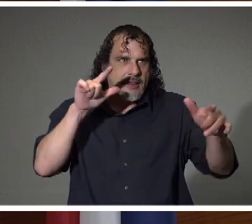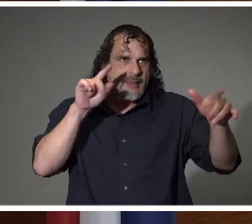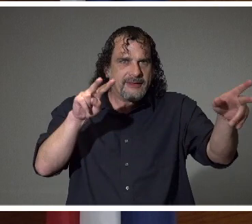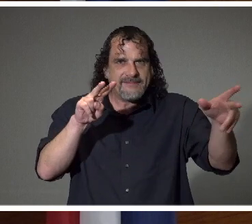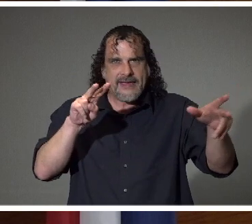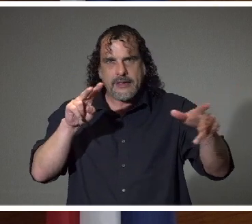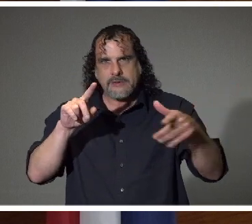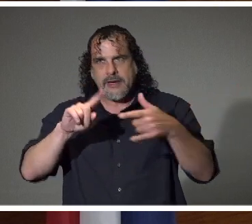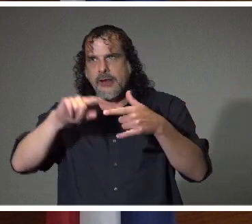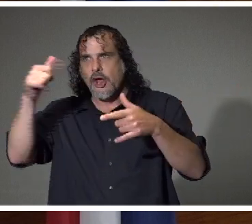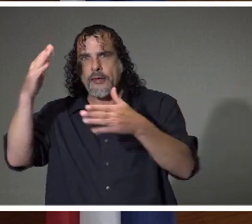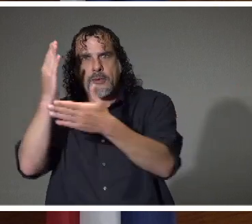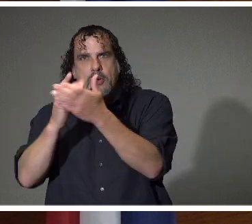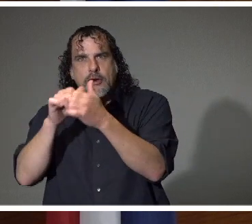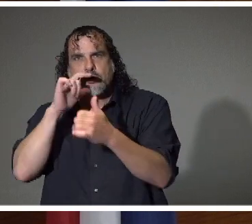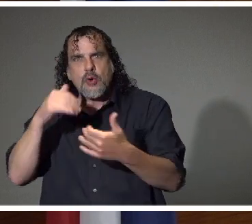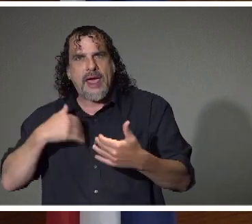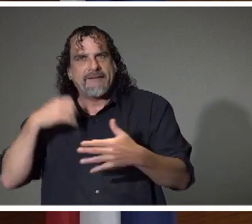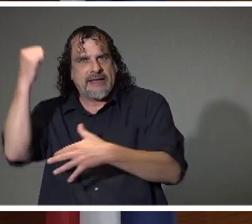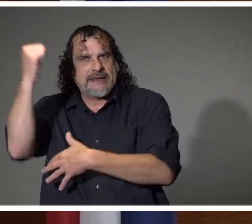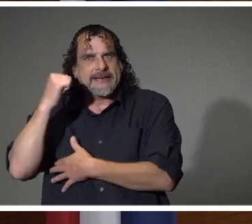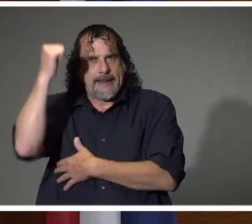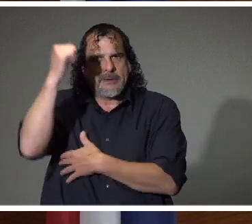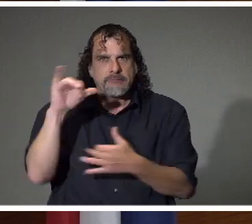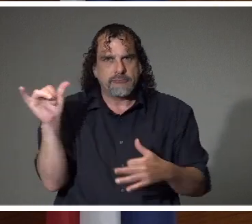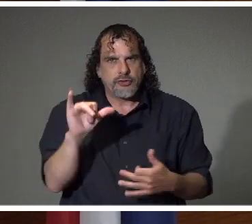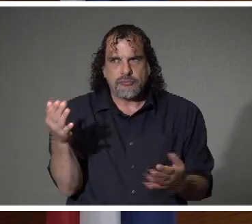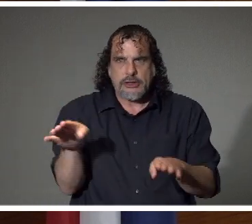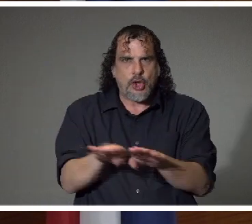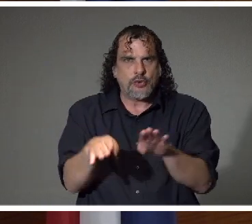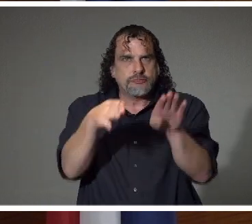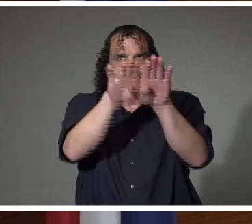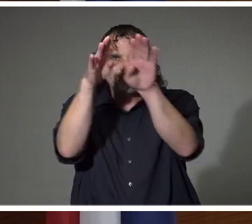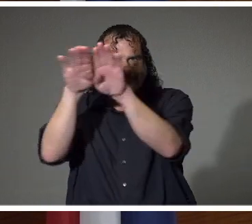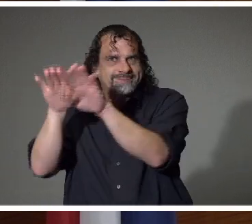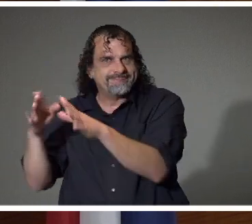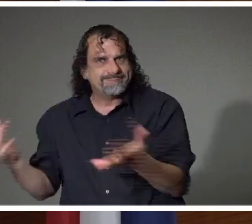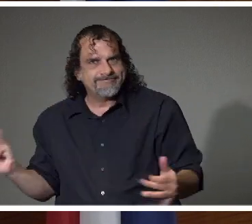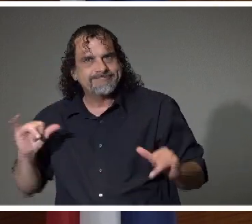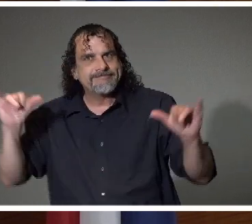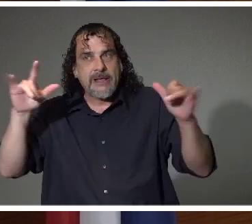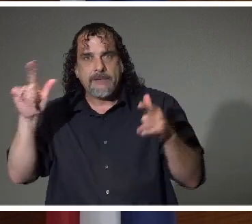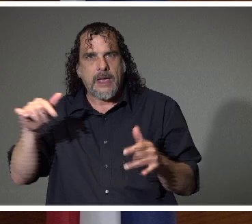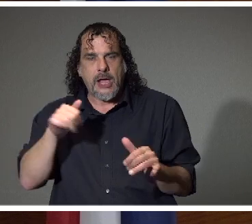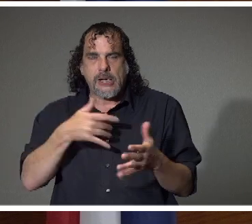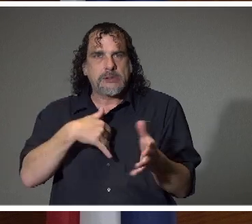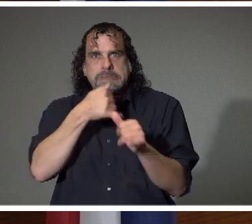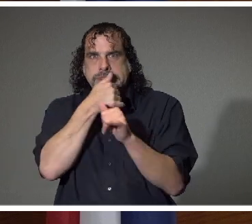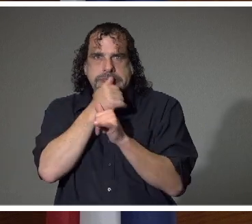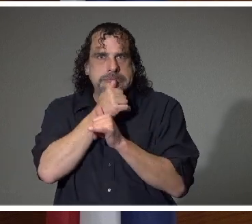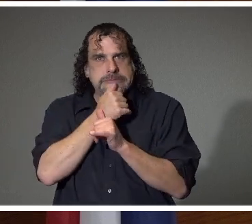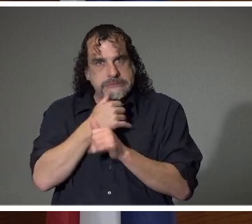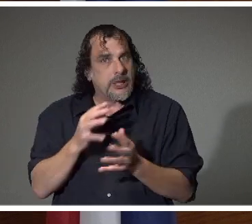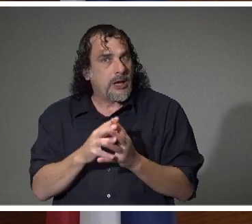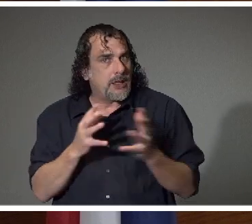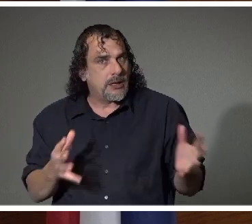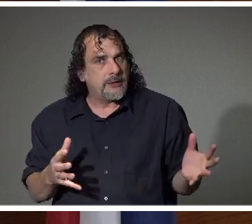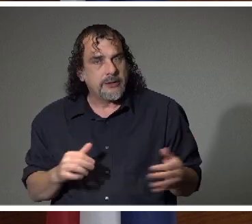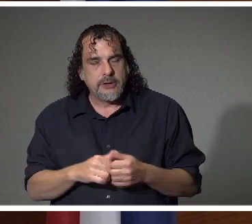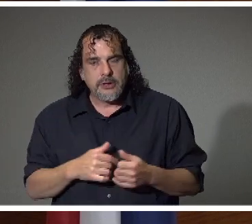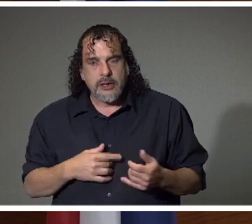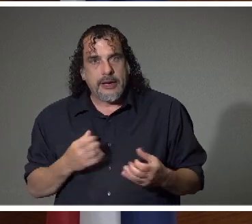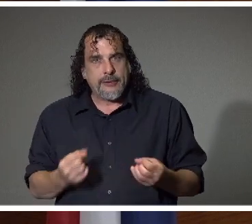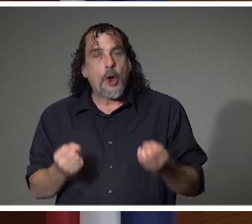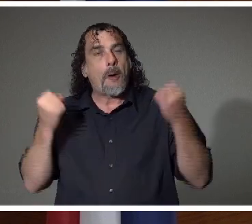other regions of the country where they are shut down. It's an industry that's really struggling, and honestly, there's literally tens